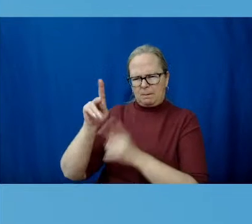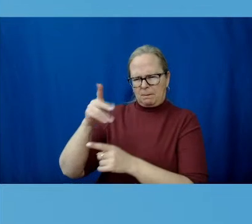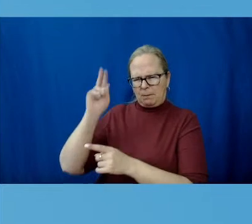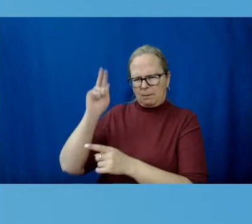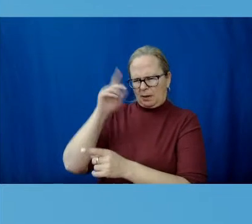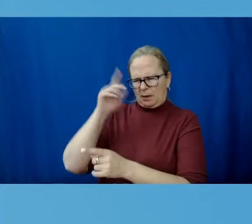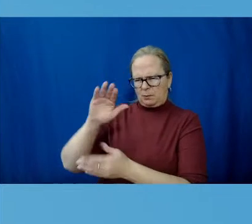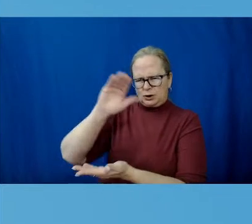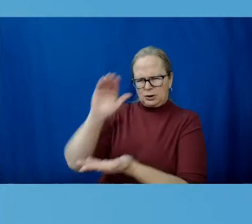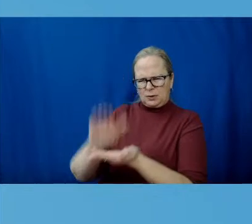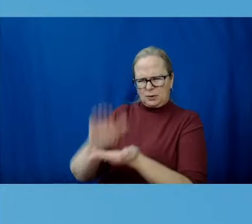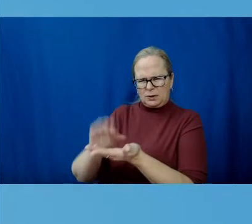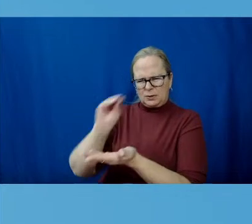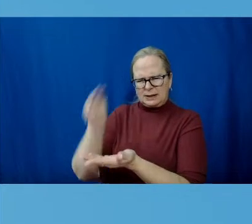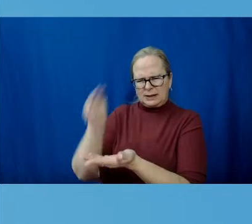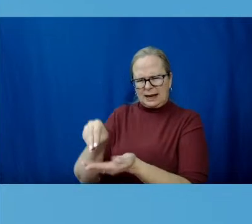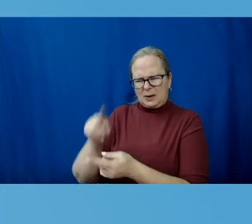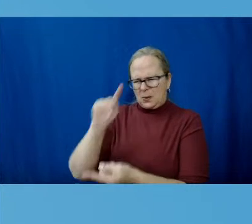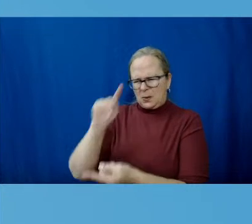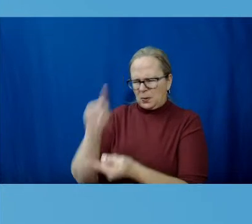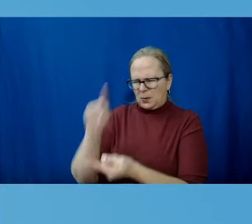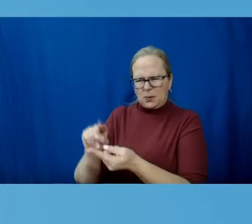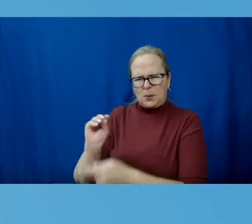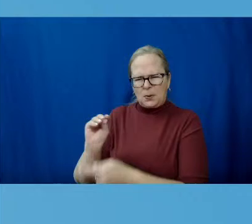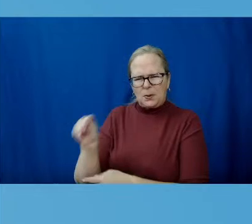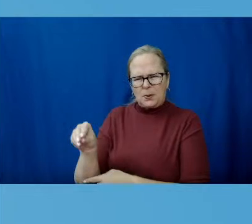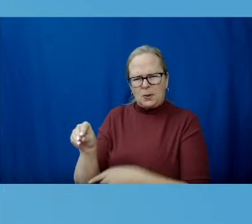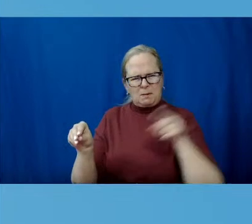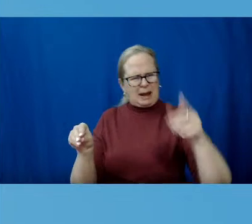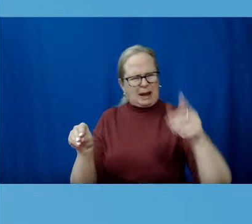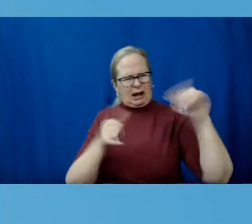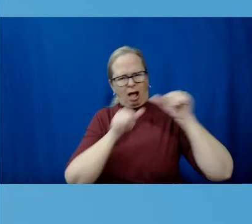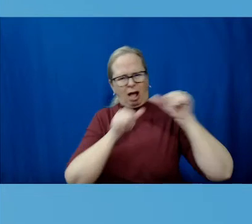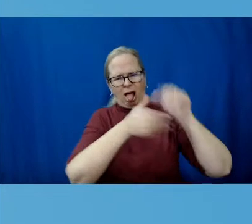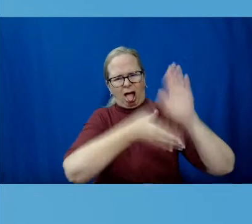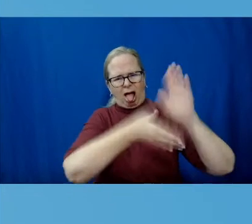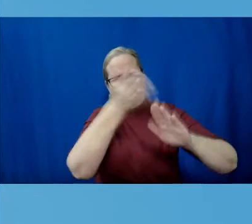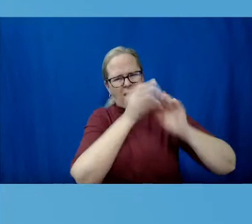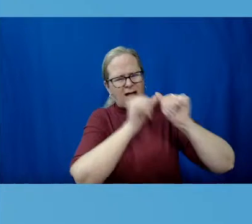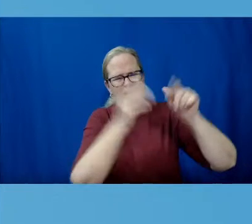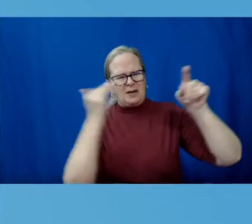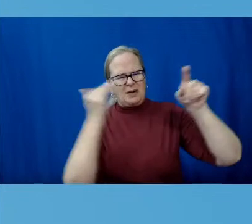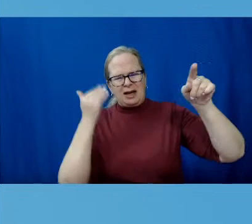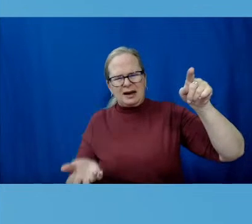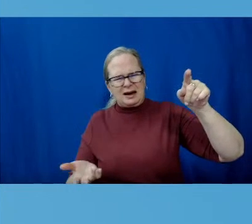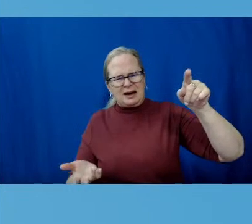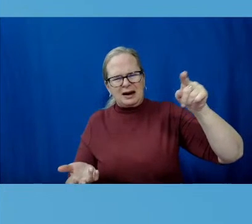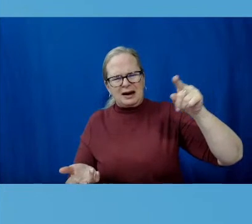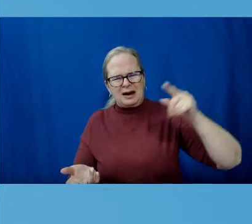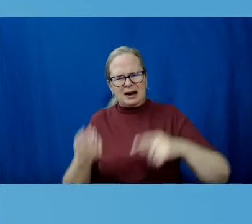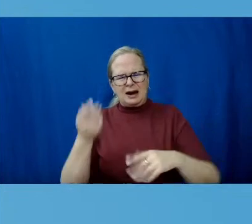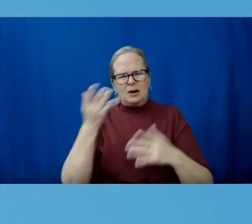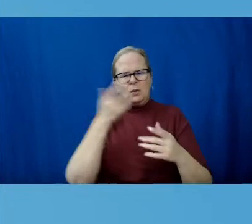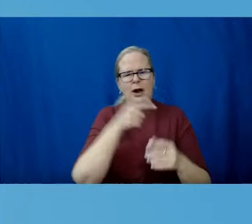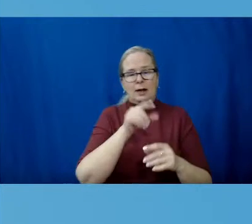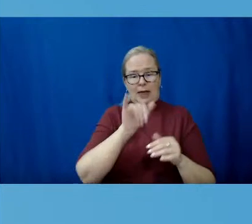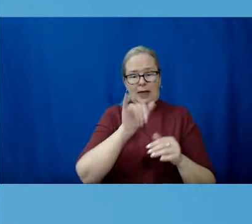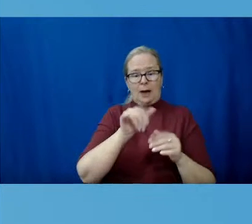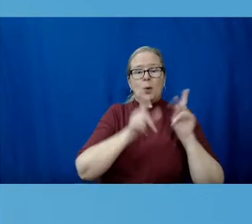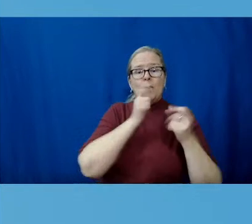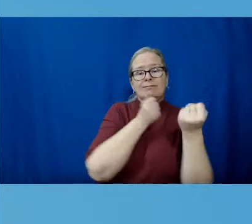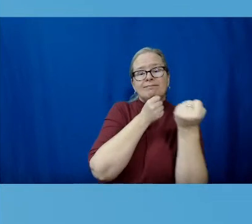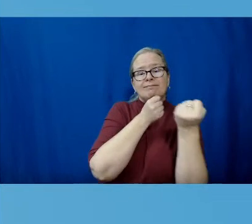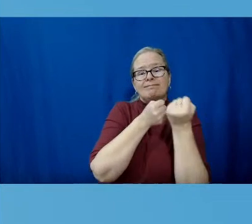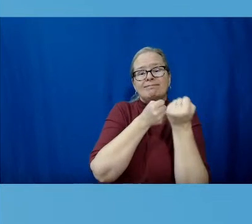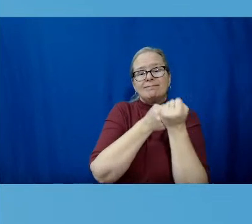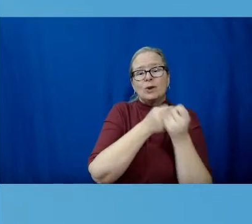that 20% of rural voters who want to maintain as much openness as possible, and I don't think that's all rural voters, but